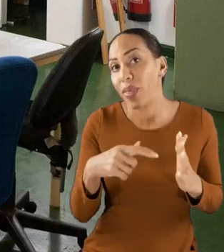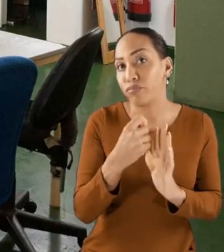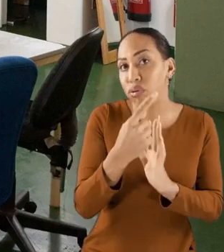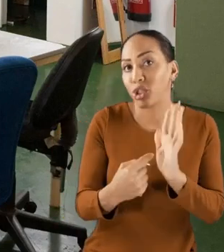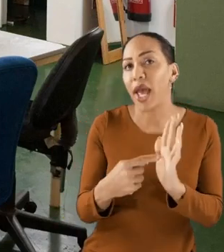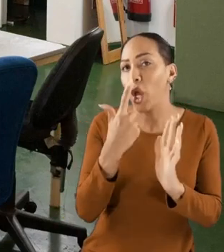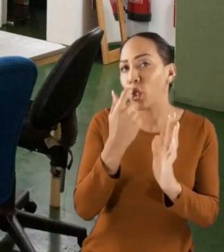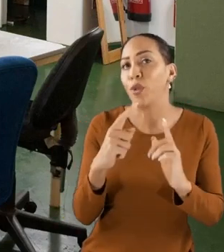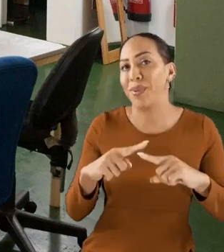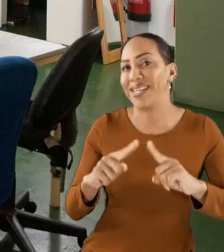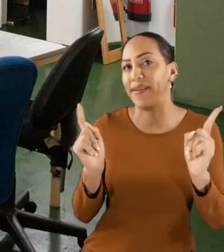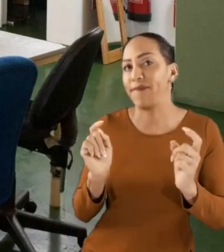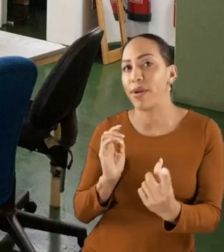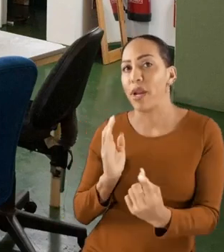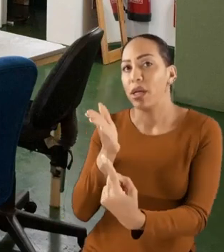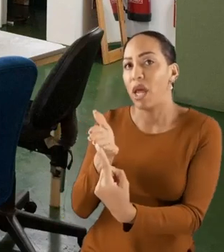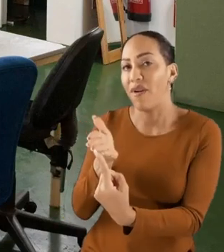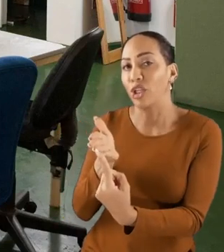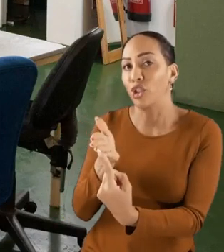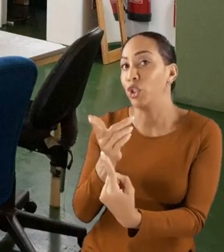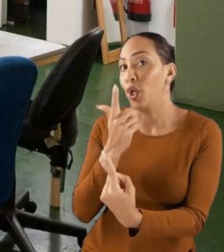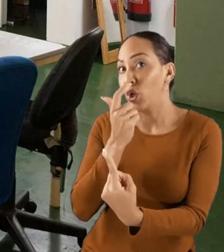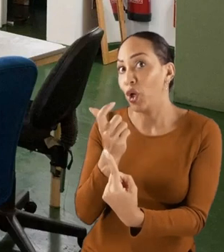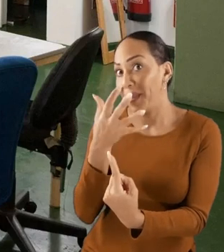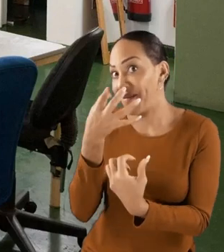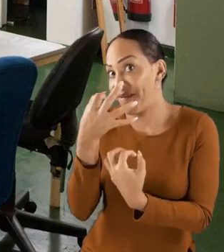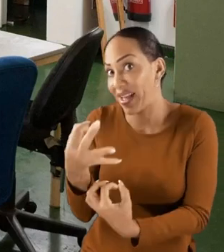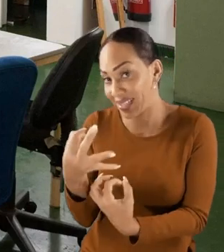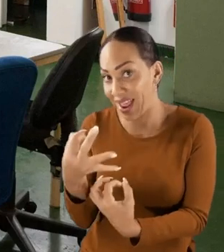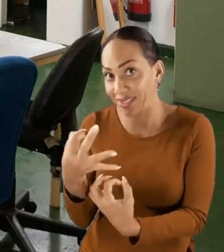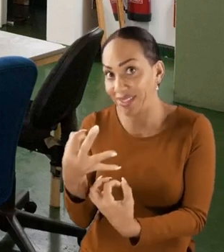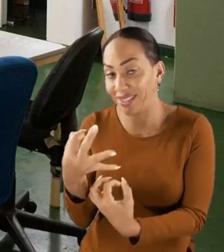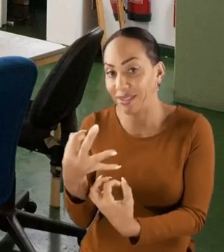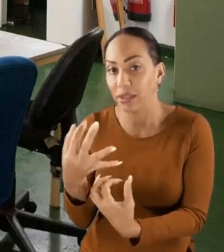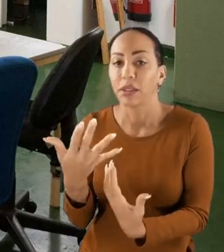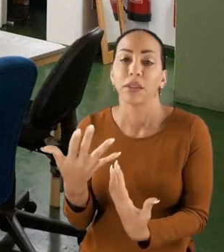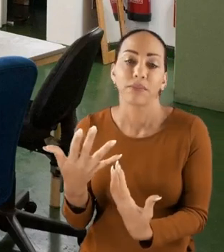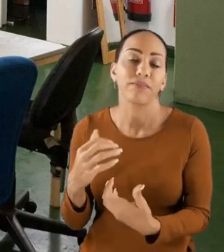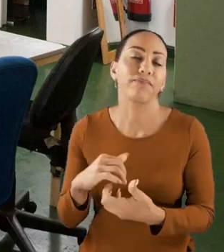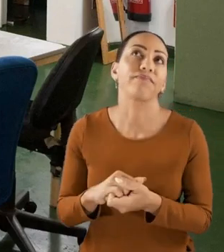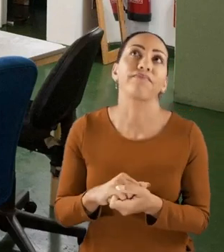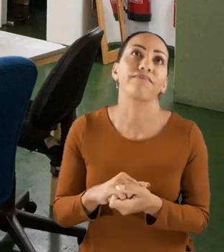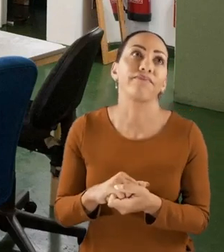project could go down, and actually one that could also be a fascinating direction, would be